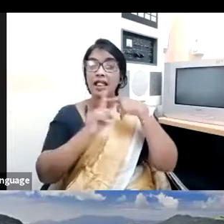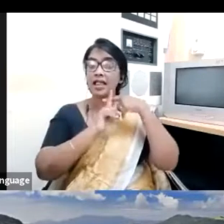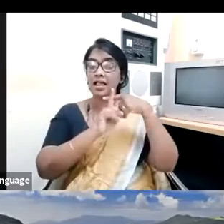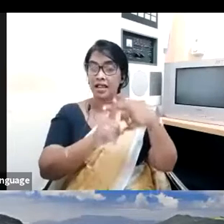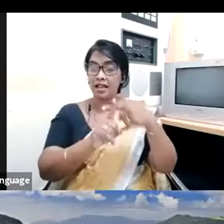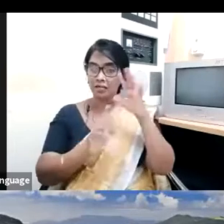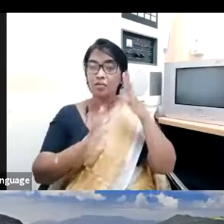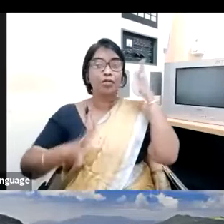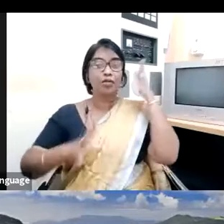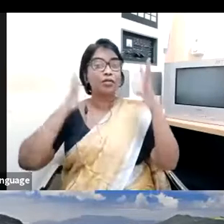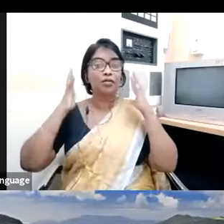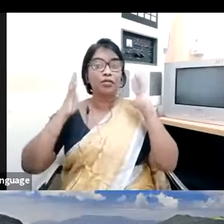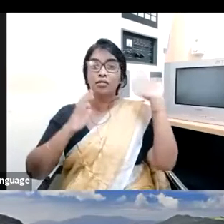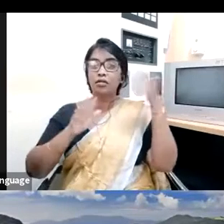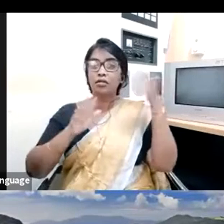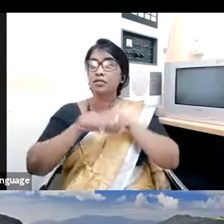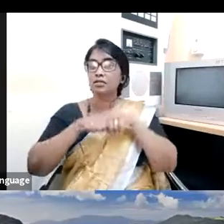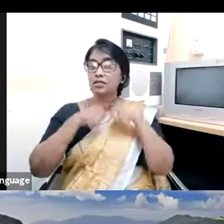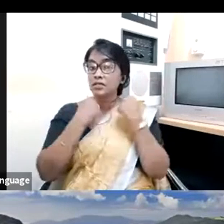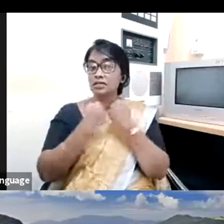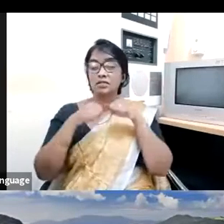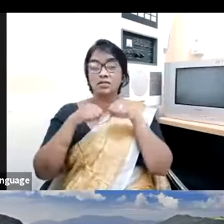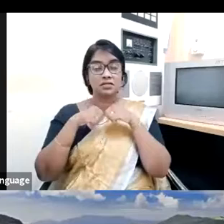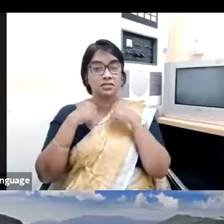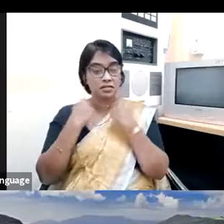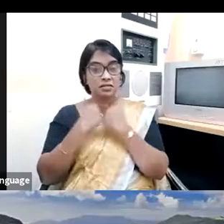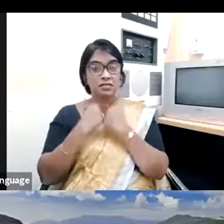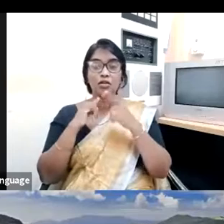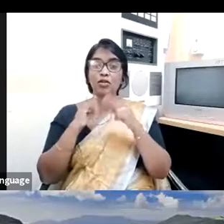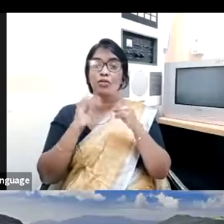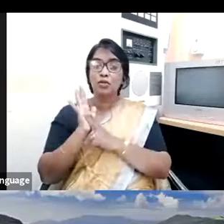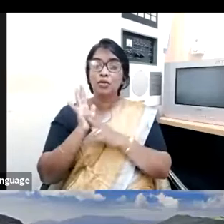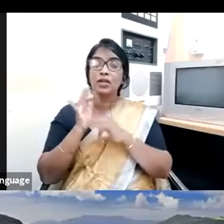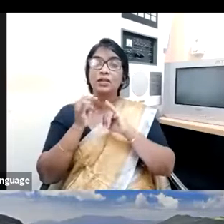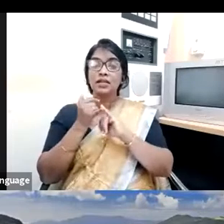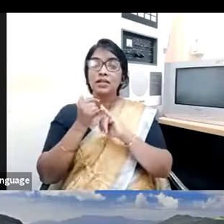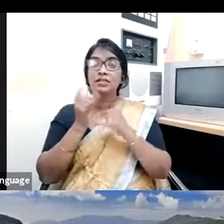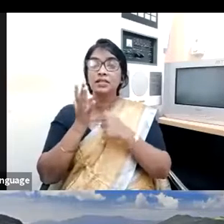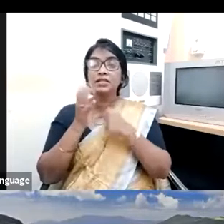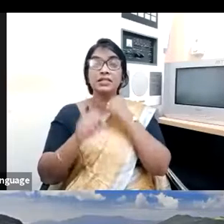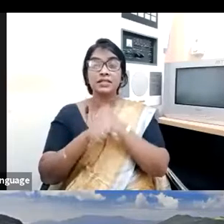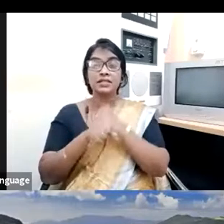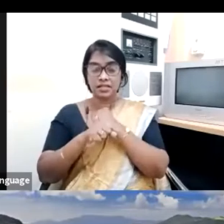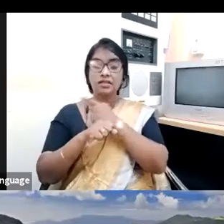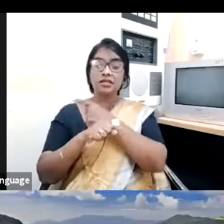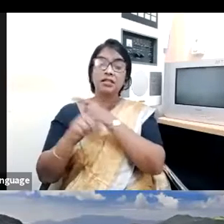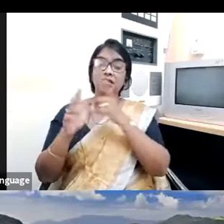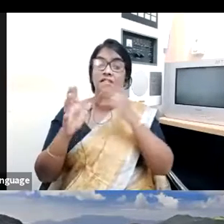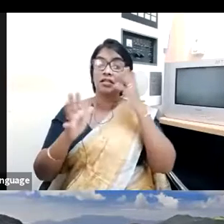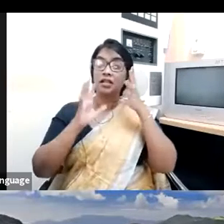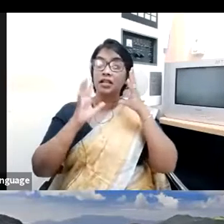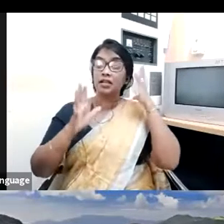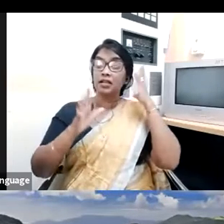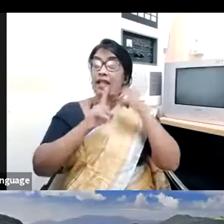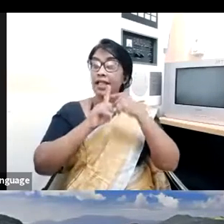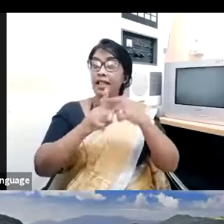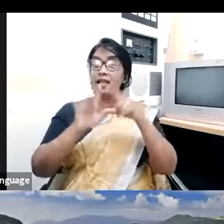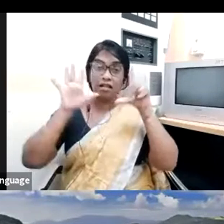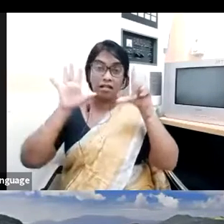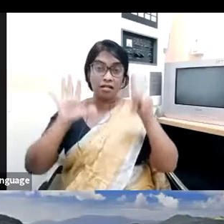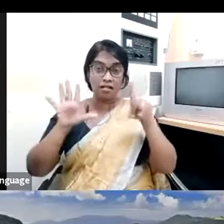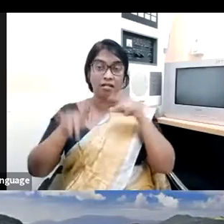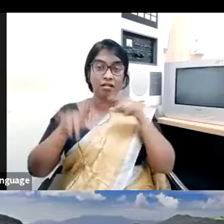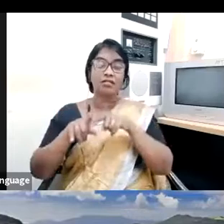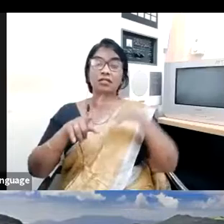on is UN SDG number 7 and moving to renewable energy, because I can tell you, once we